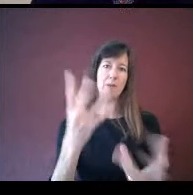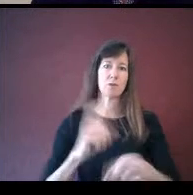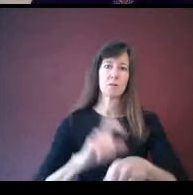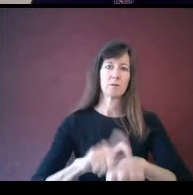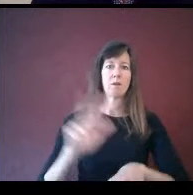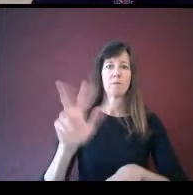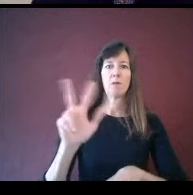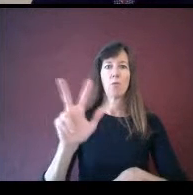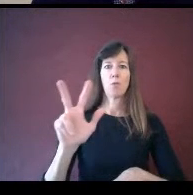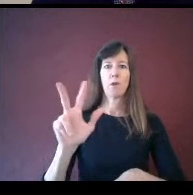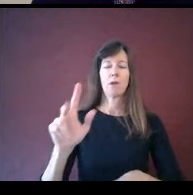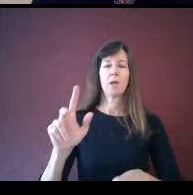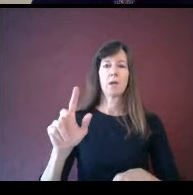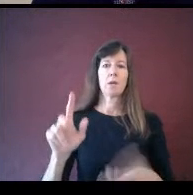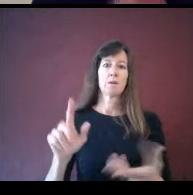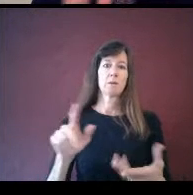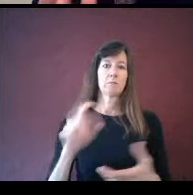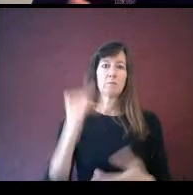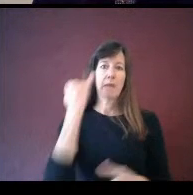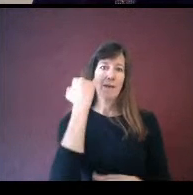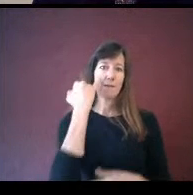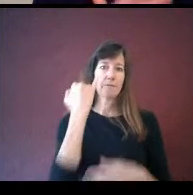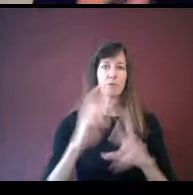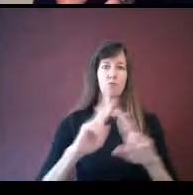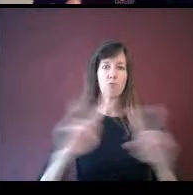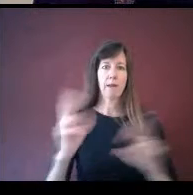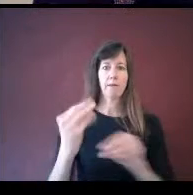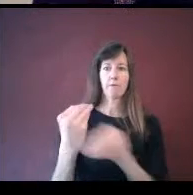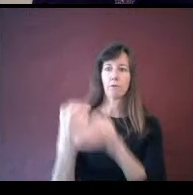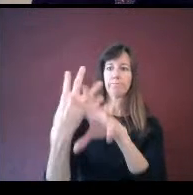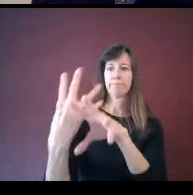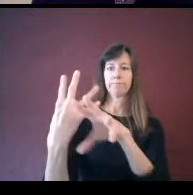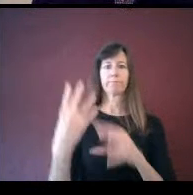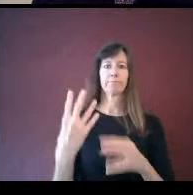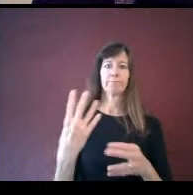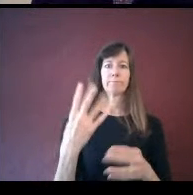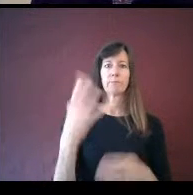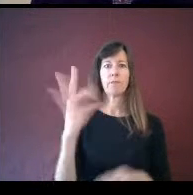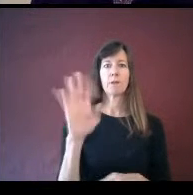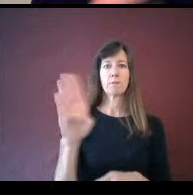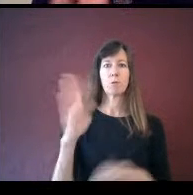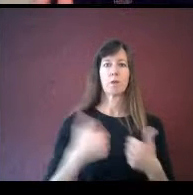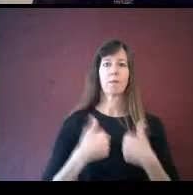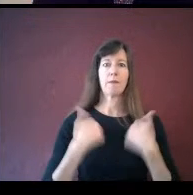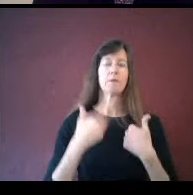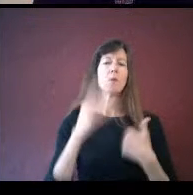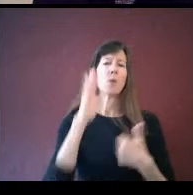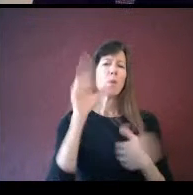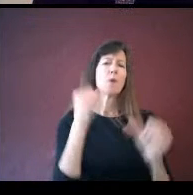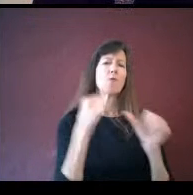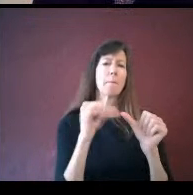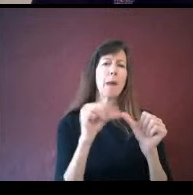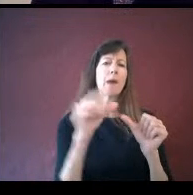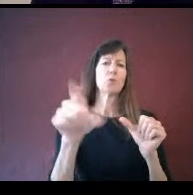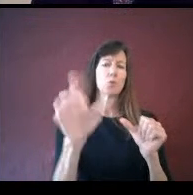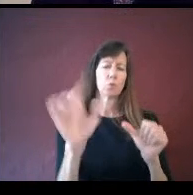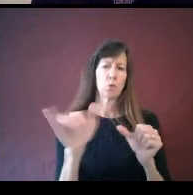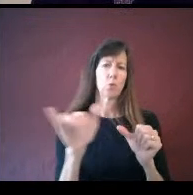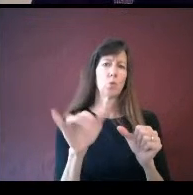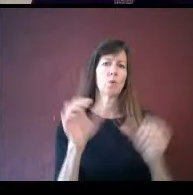together. So we'll remind everybody of this as well on our Facebook page and social media and so on.